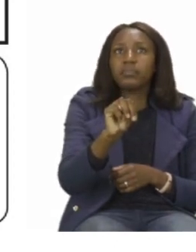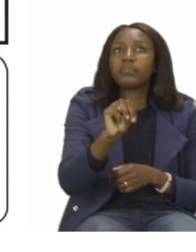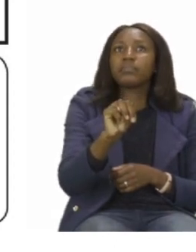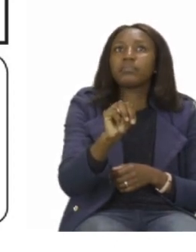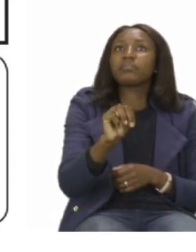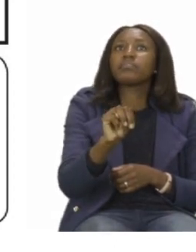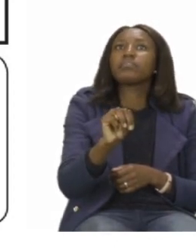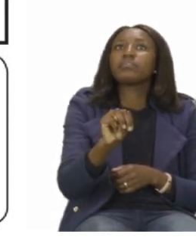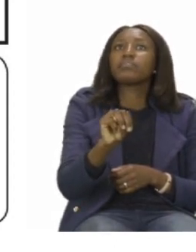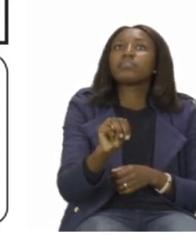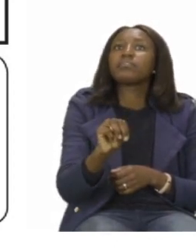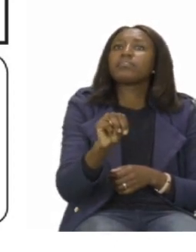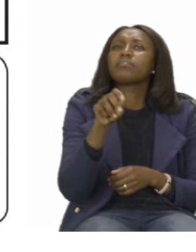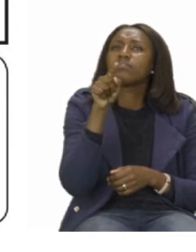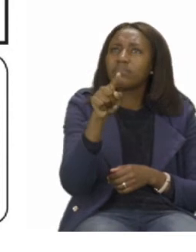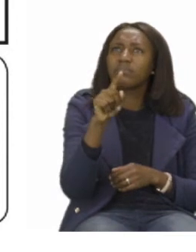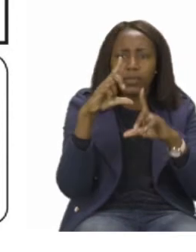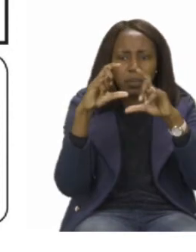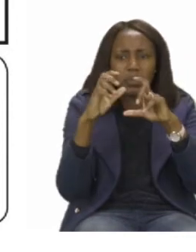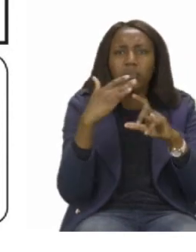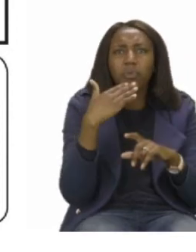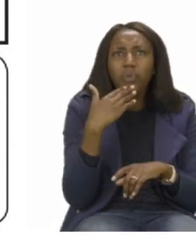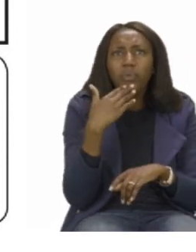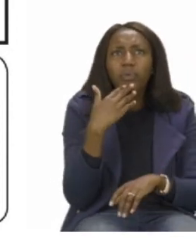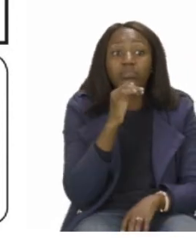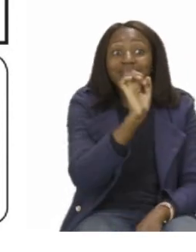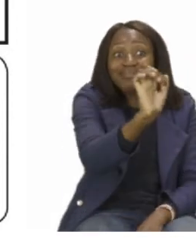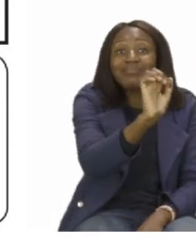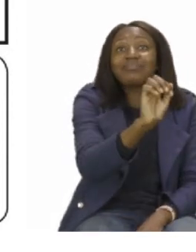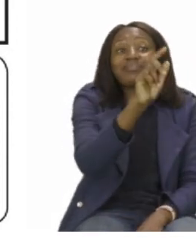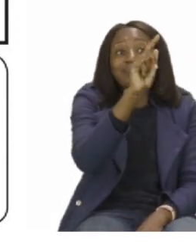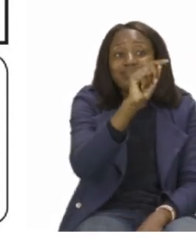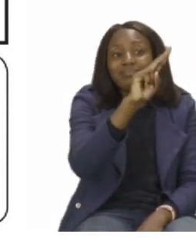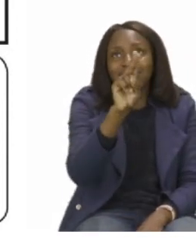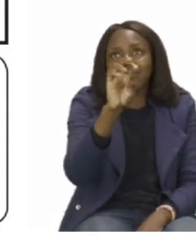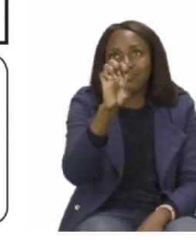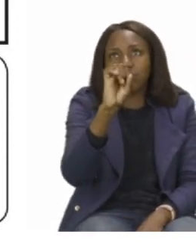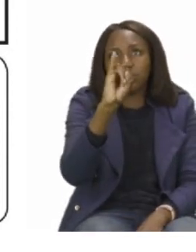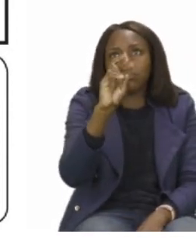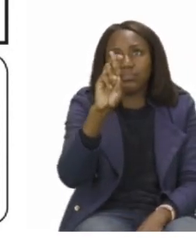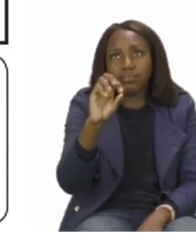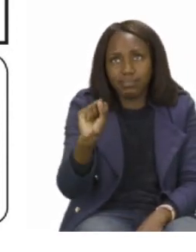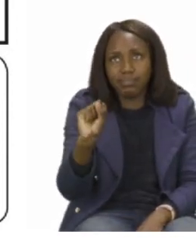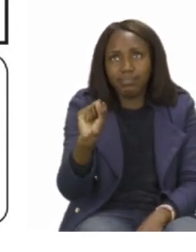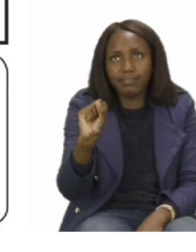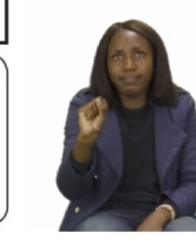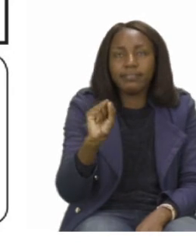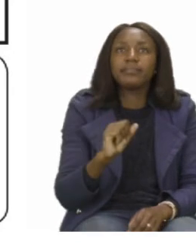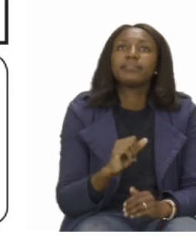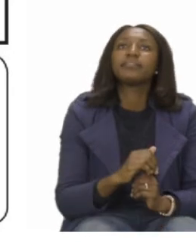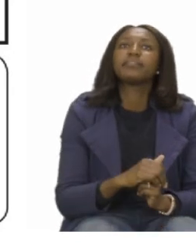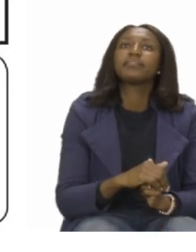blank. Okay, so if it says that photograph belongs to them,